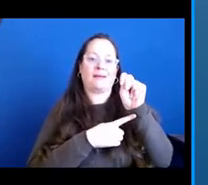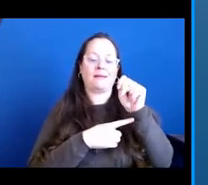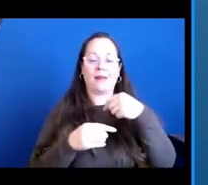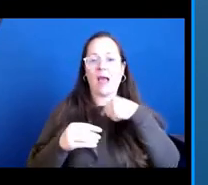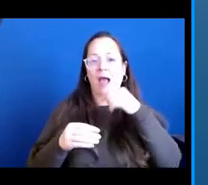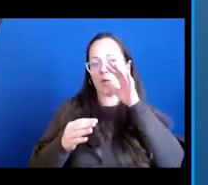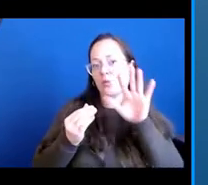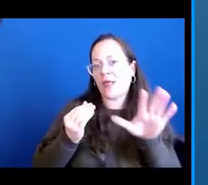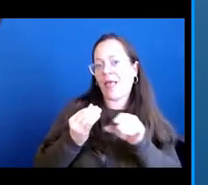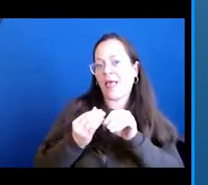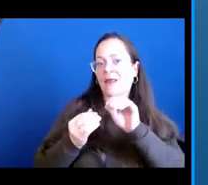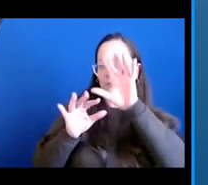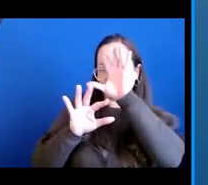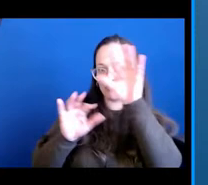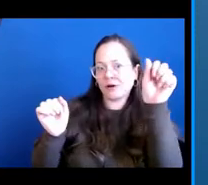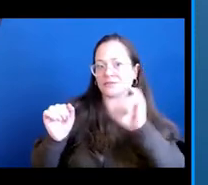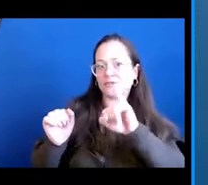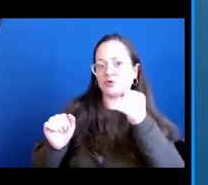Garden